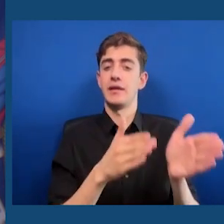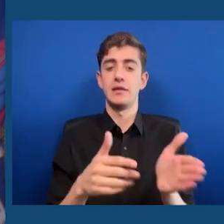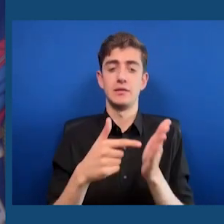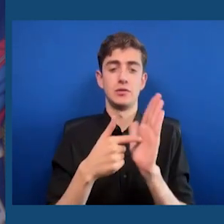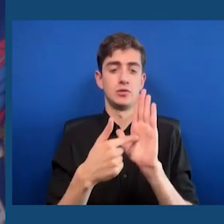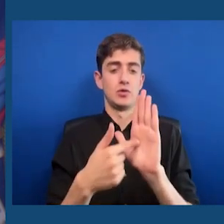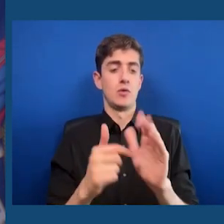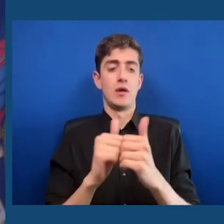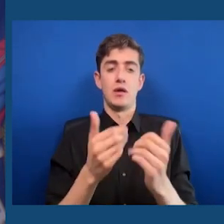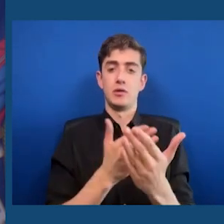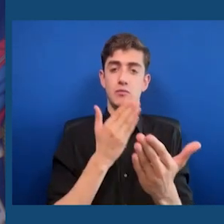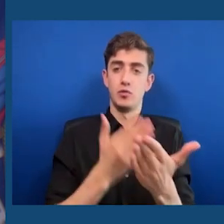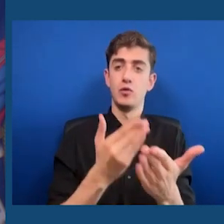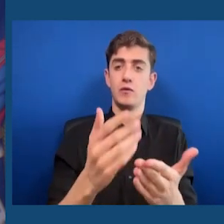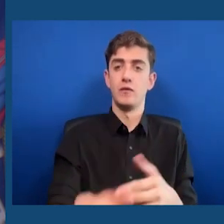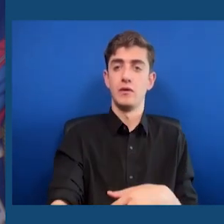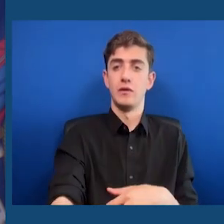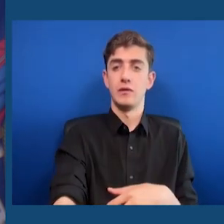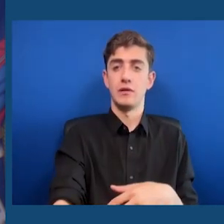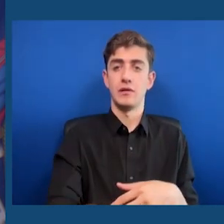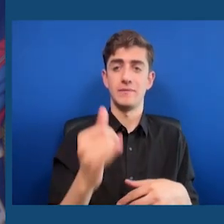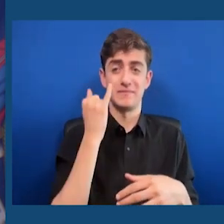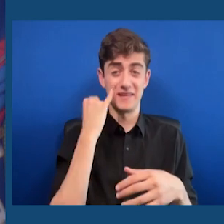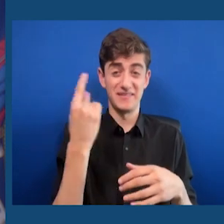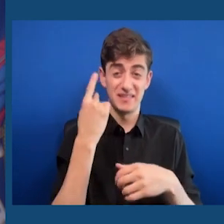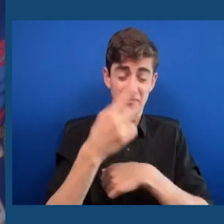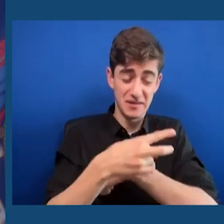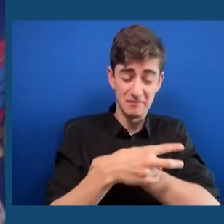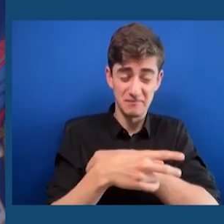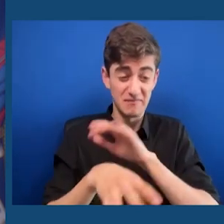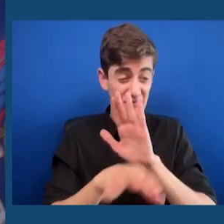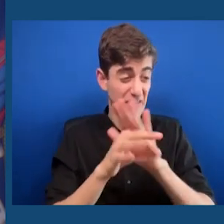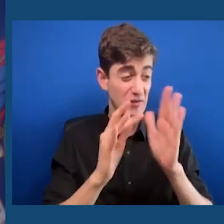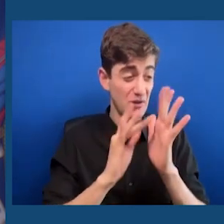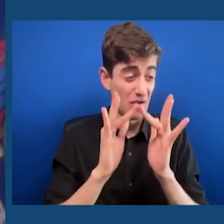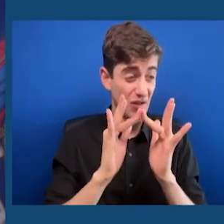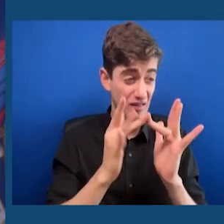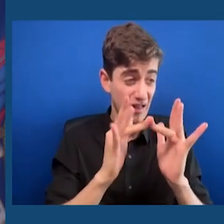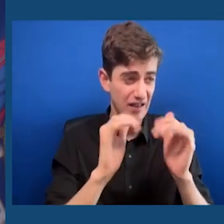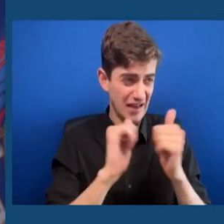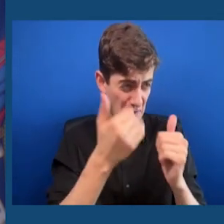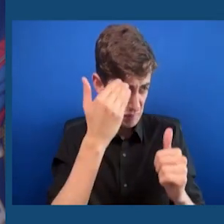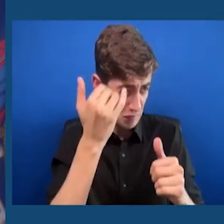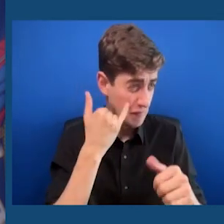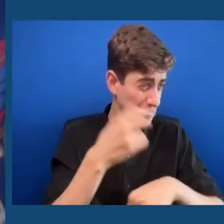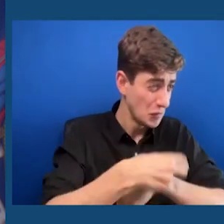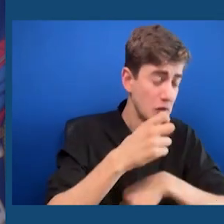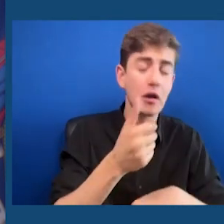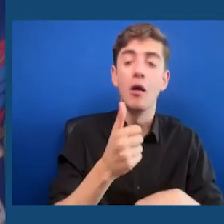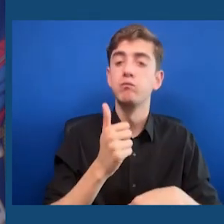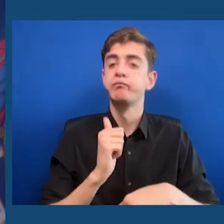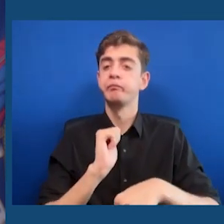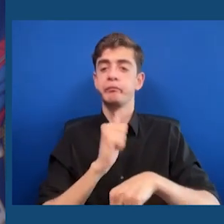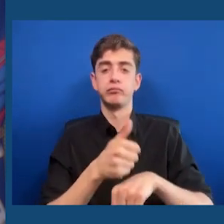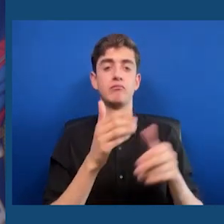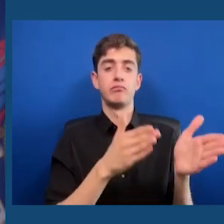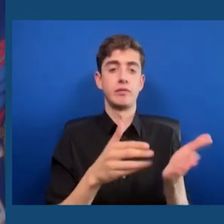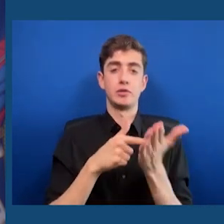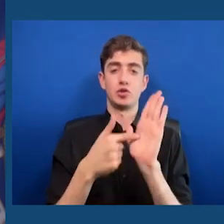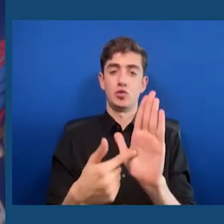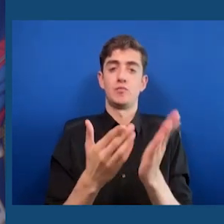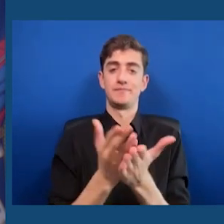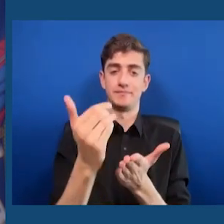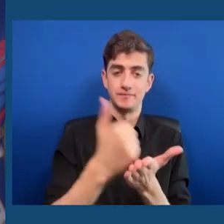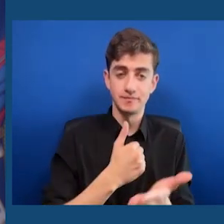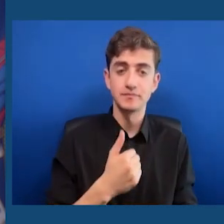not illegally stolen. So we're using strategies that work. We know what it's like. We've driven down gun violence, as I said.